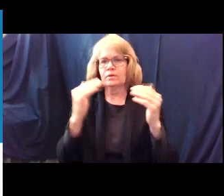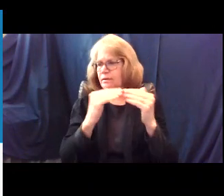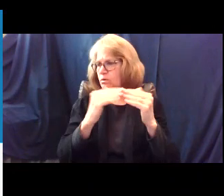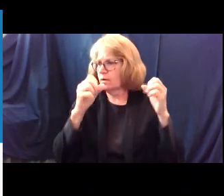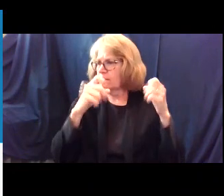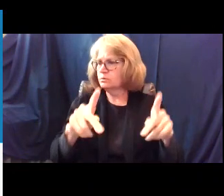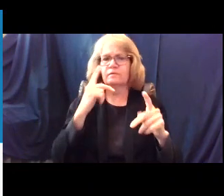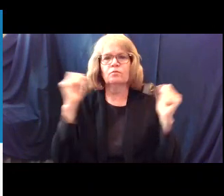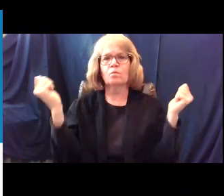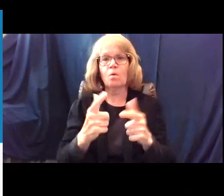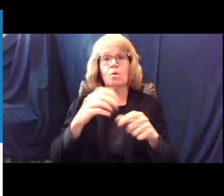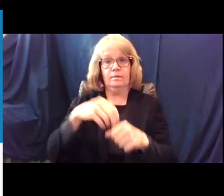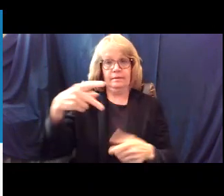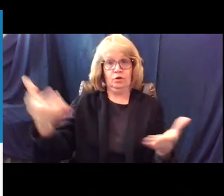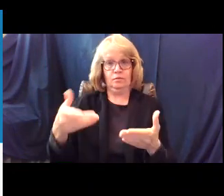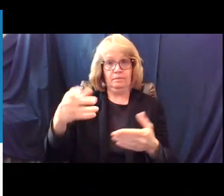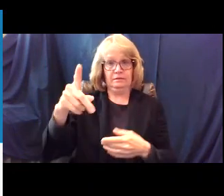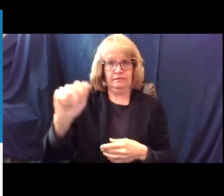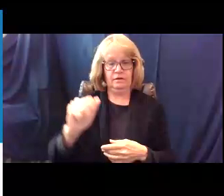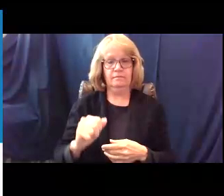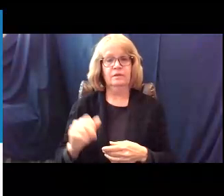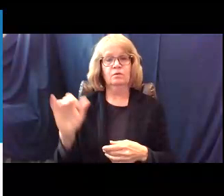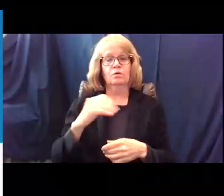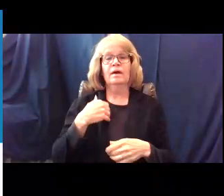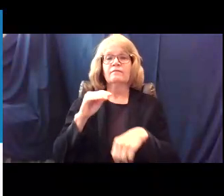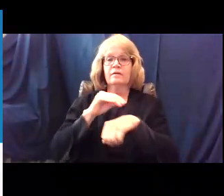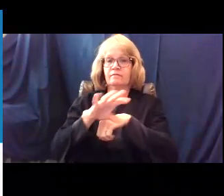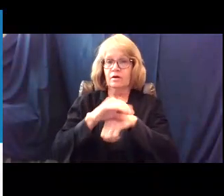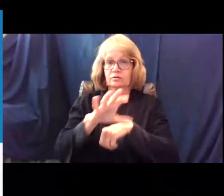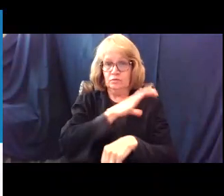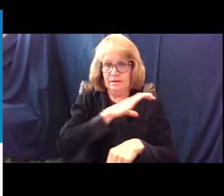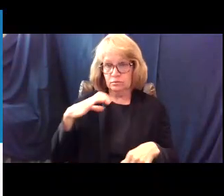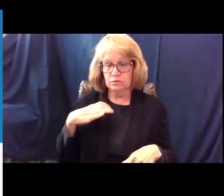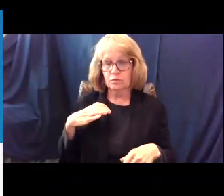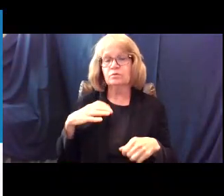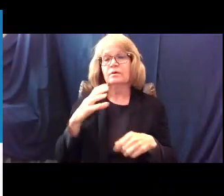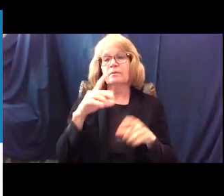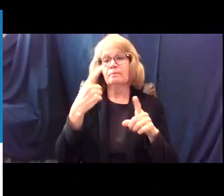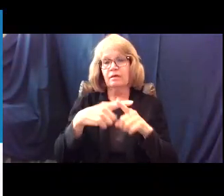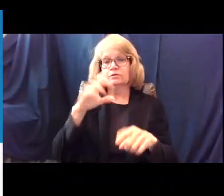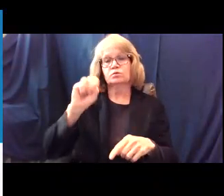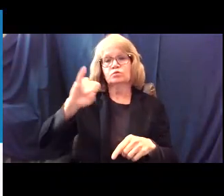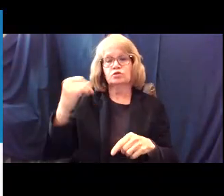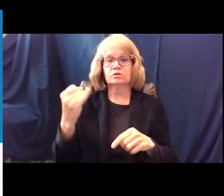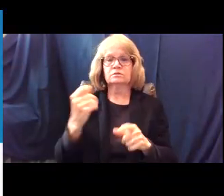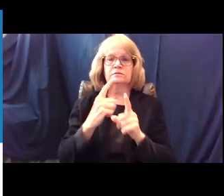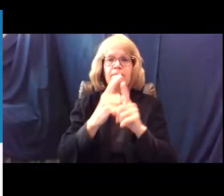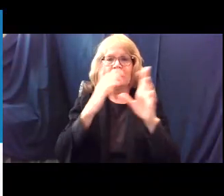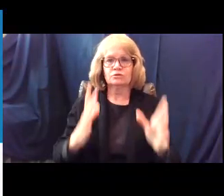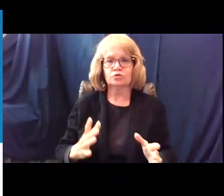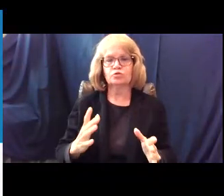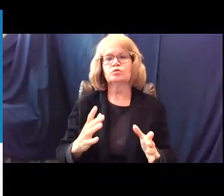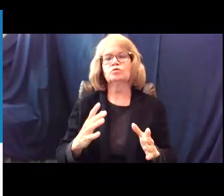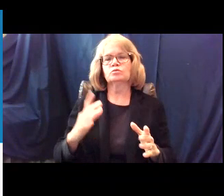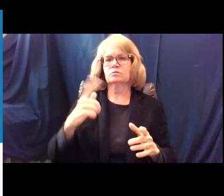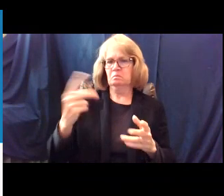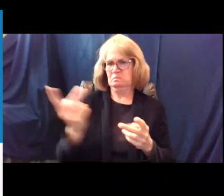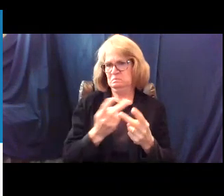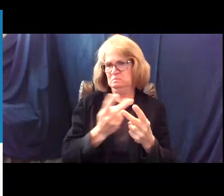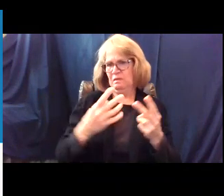Pennsylvania. We also have advisory councils and social justice ambassadors, which are volunteer programs which help